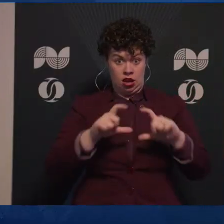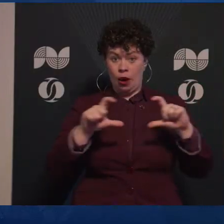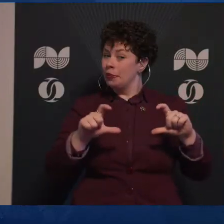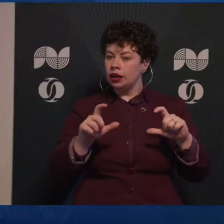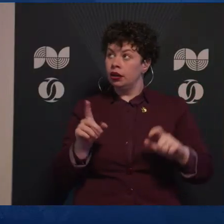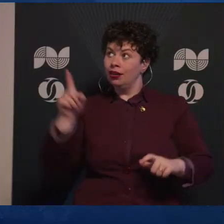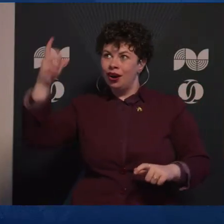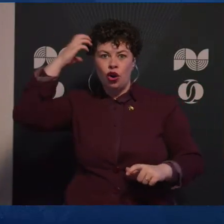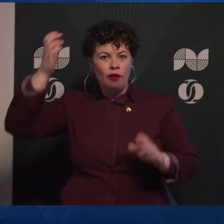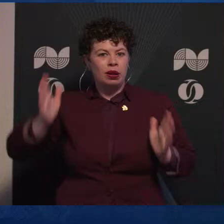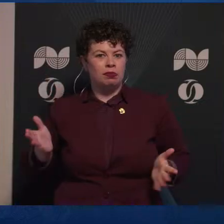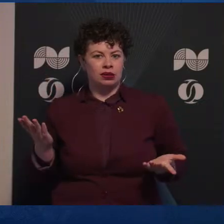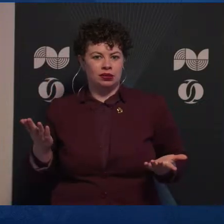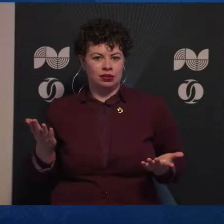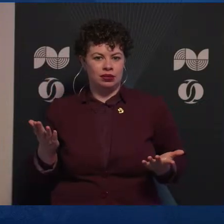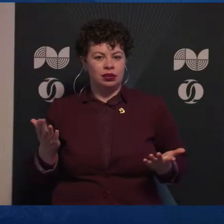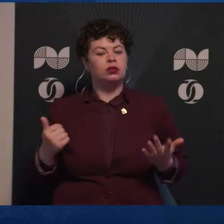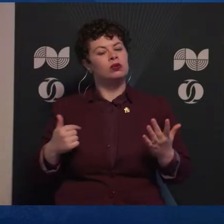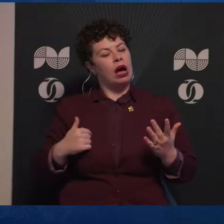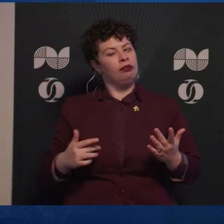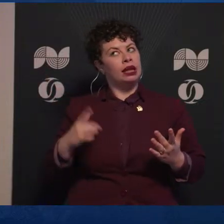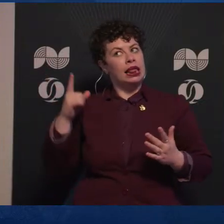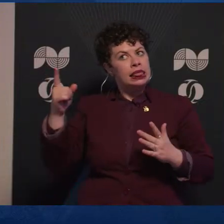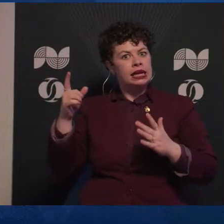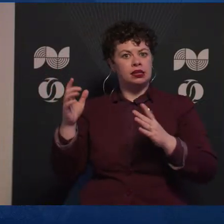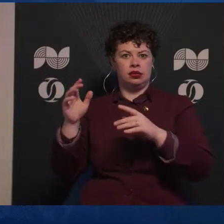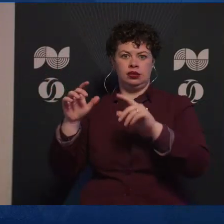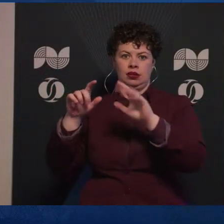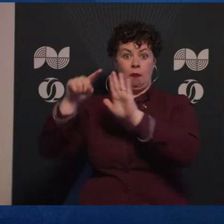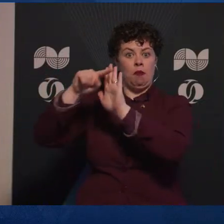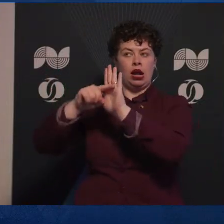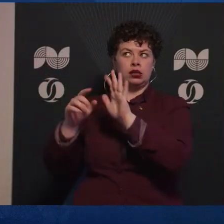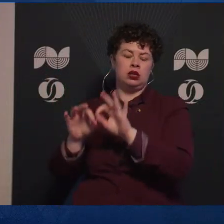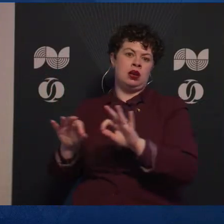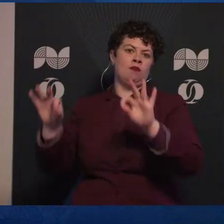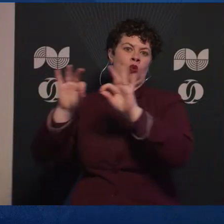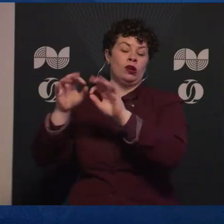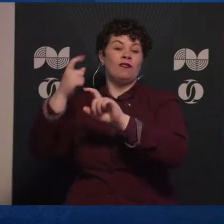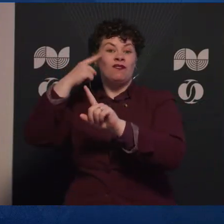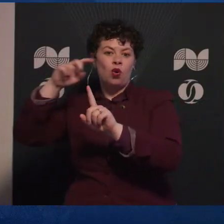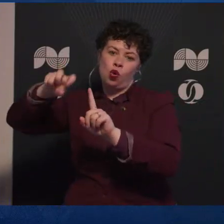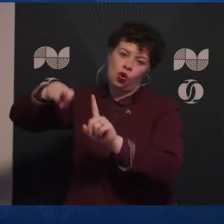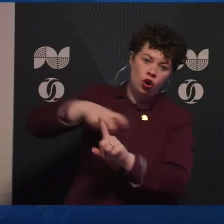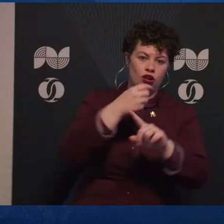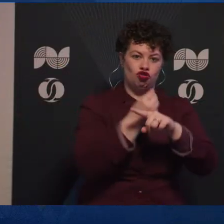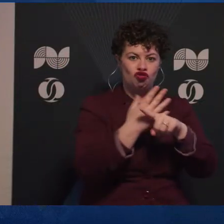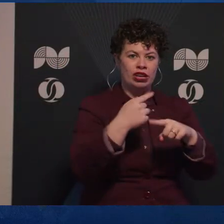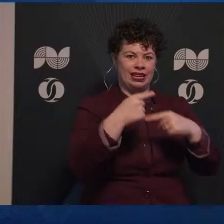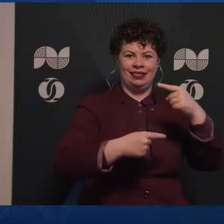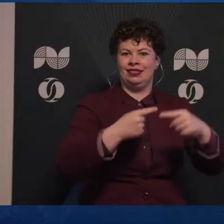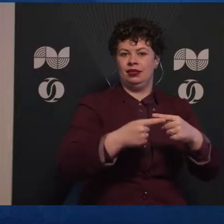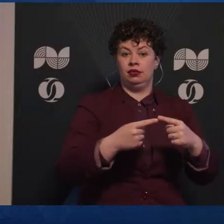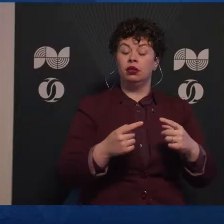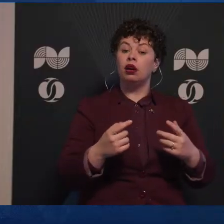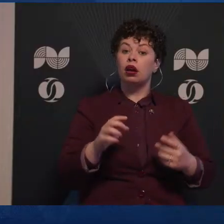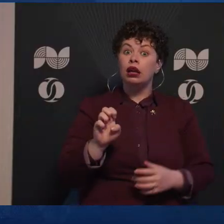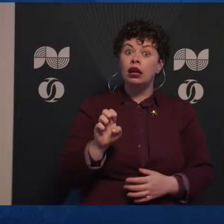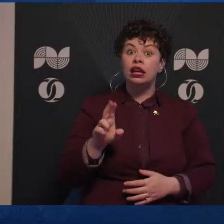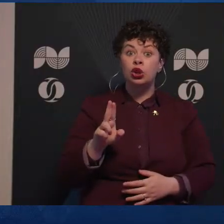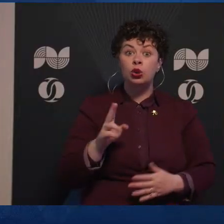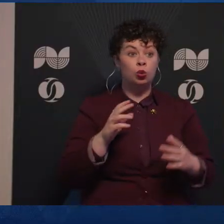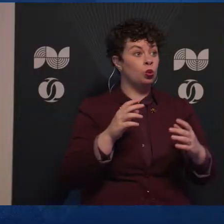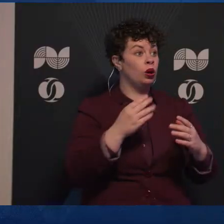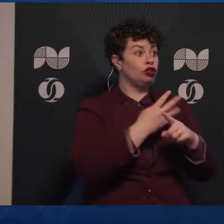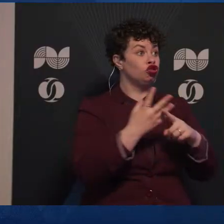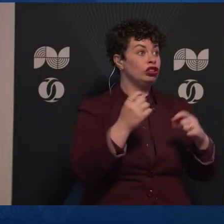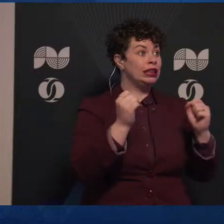in the sun, particularly to facilitate the green transition. It's no coincidence that the European Union have the EU Green Deal,